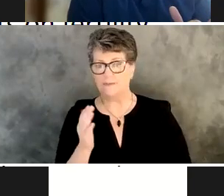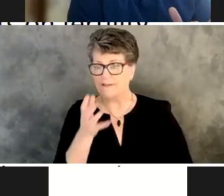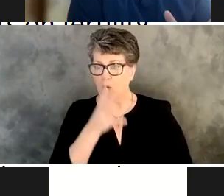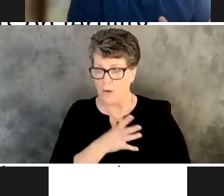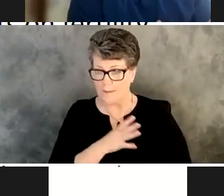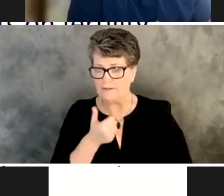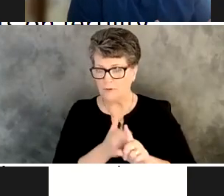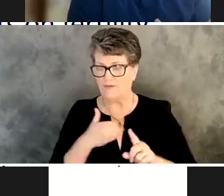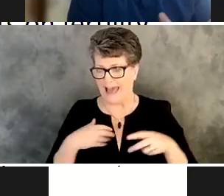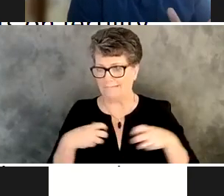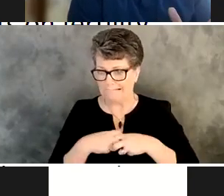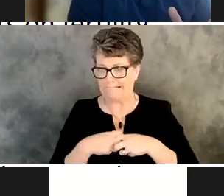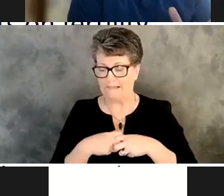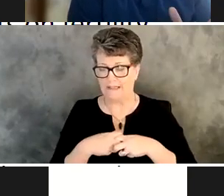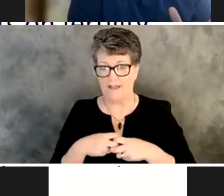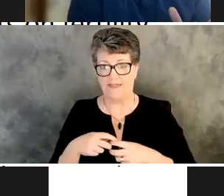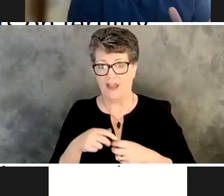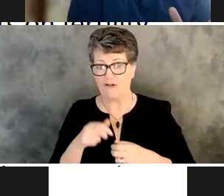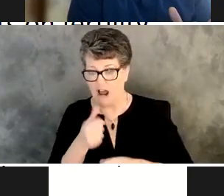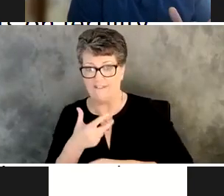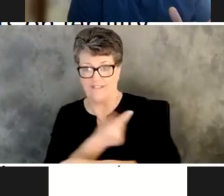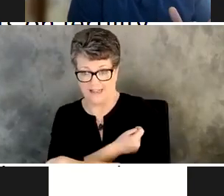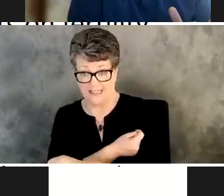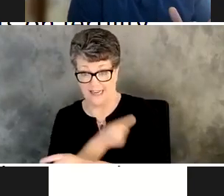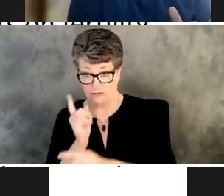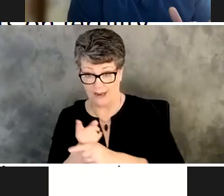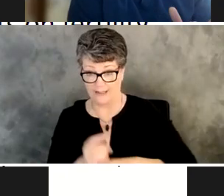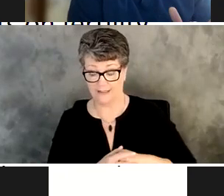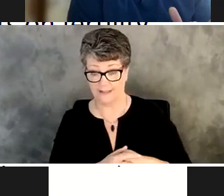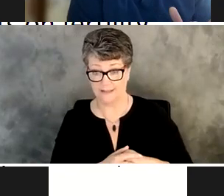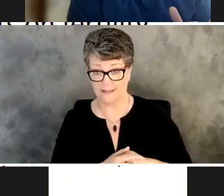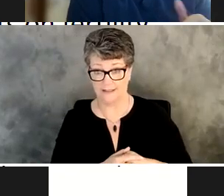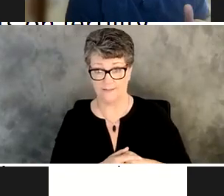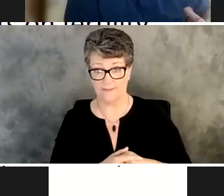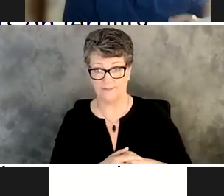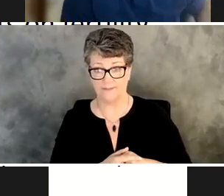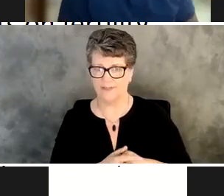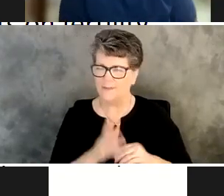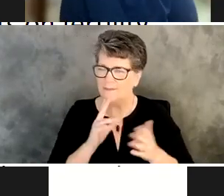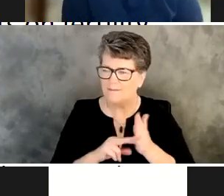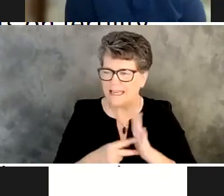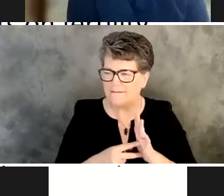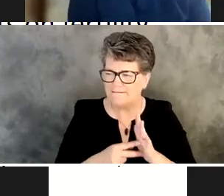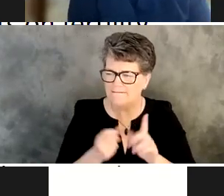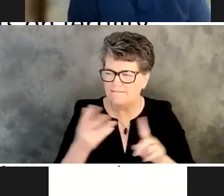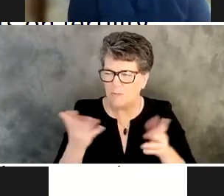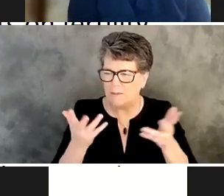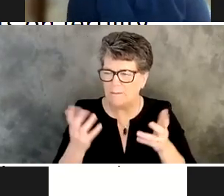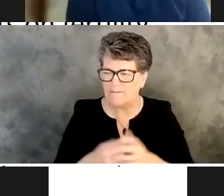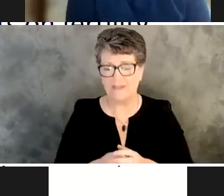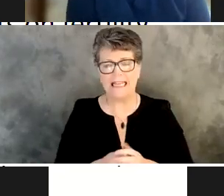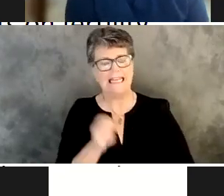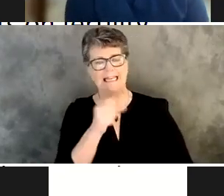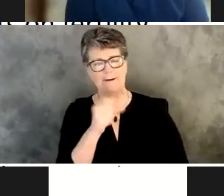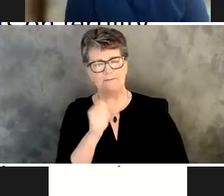had complications, they are not vaccinated. Is that correct? Okay. Can you clarify again? I'm sorry, Monica. Yeah.